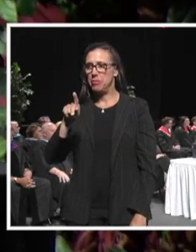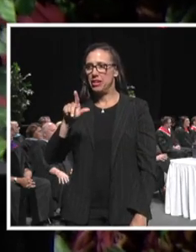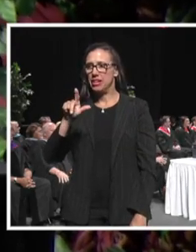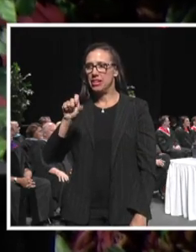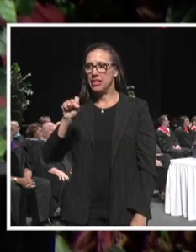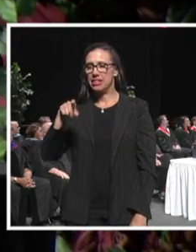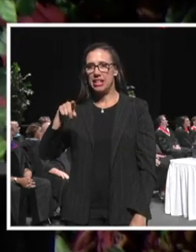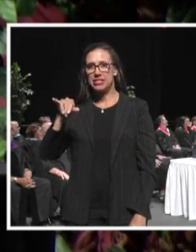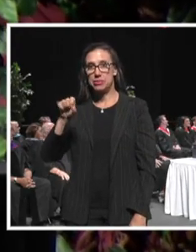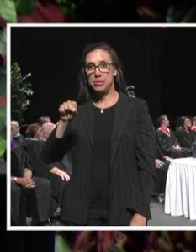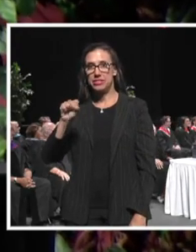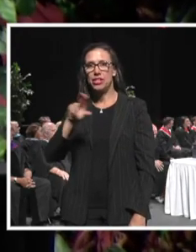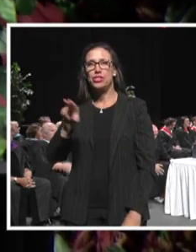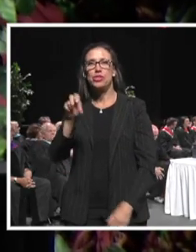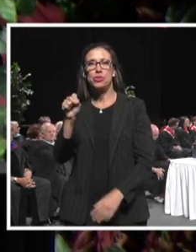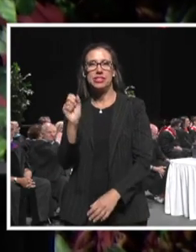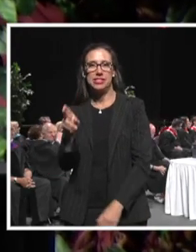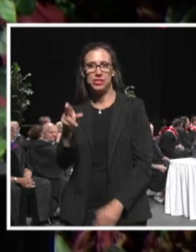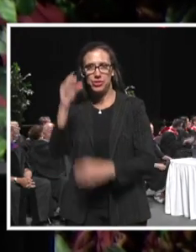History.